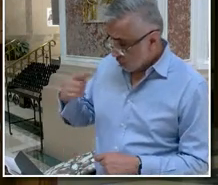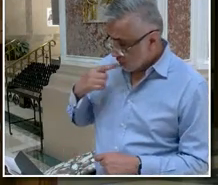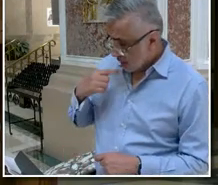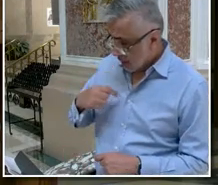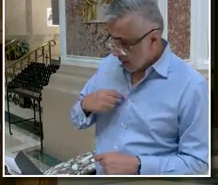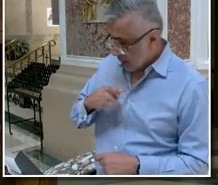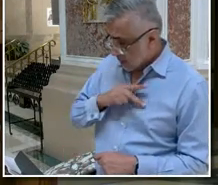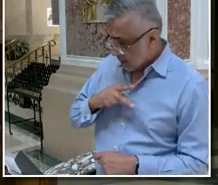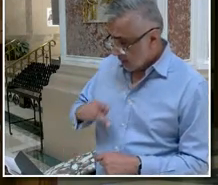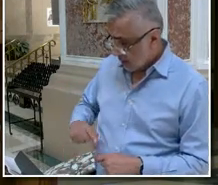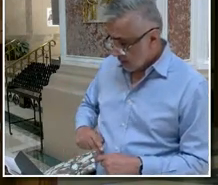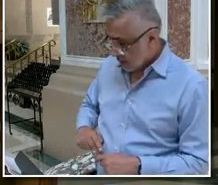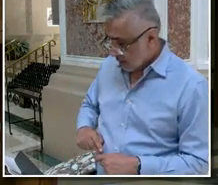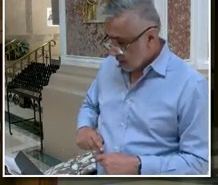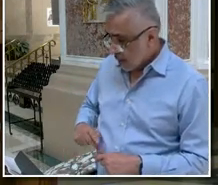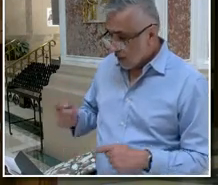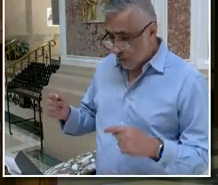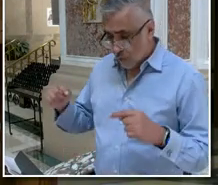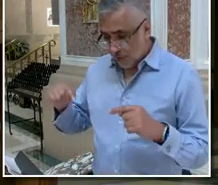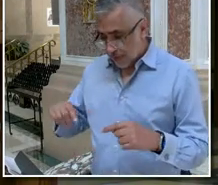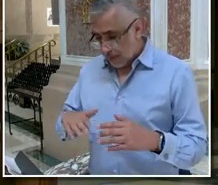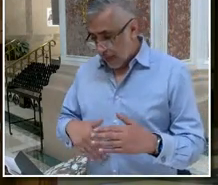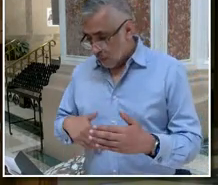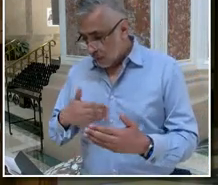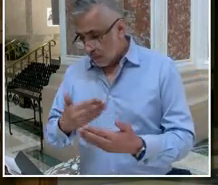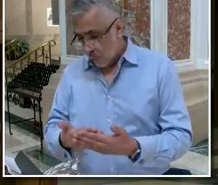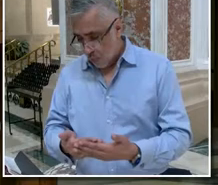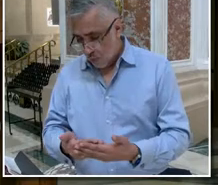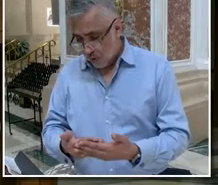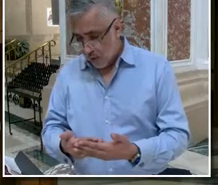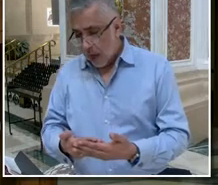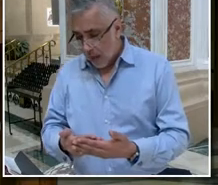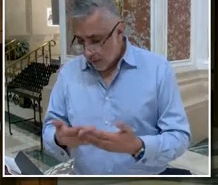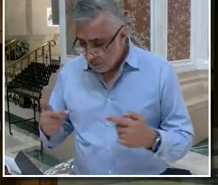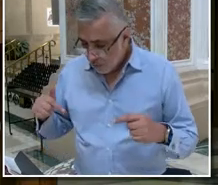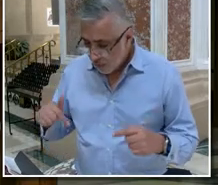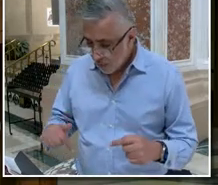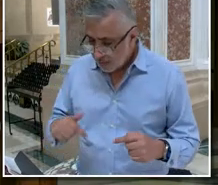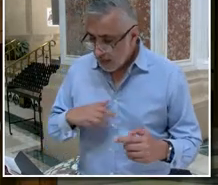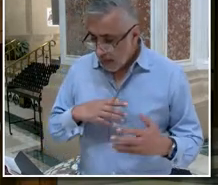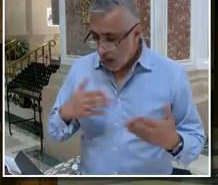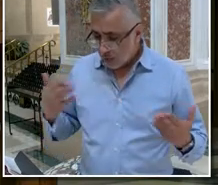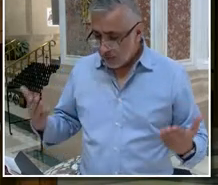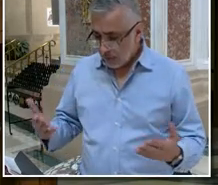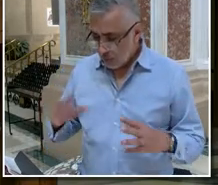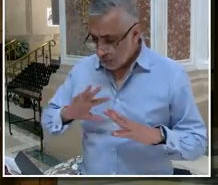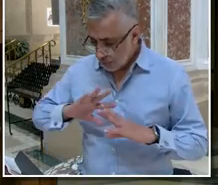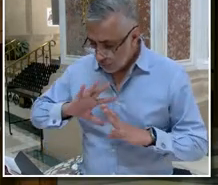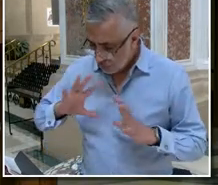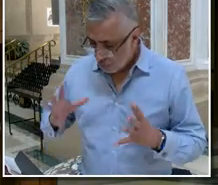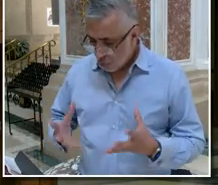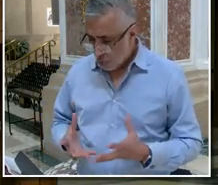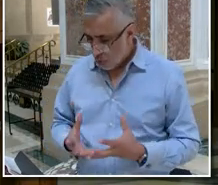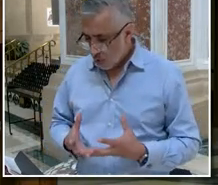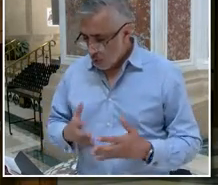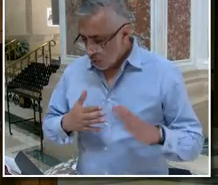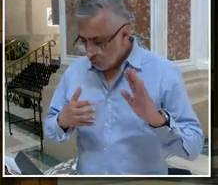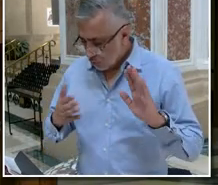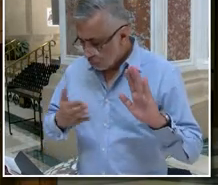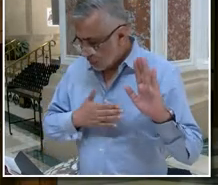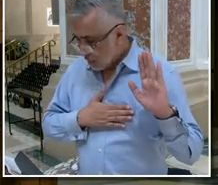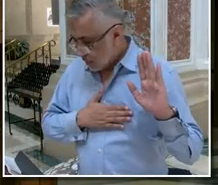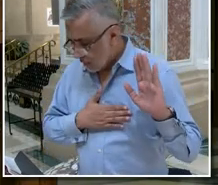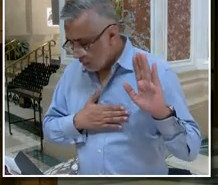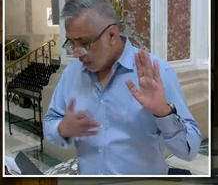a king. For this I was born, and for this I came into the world, to testify to